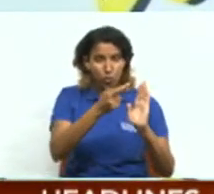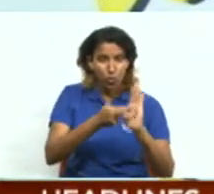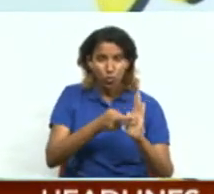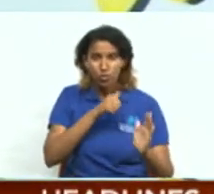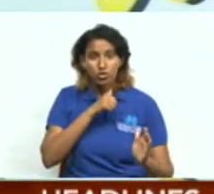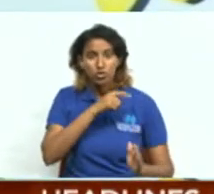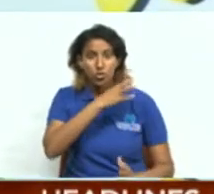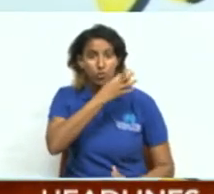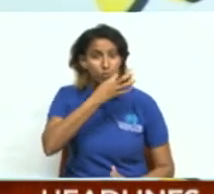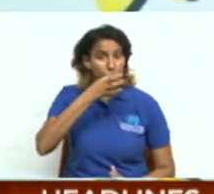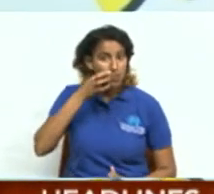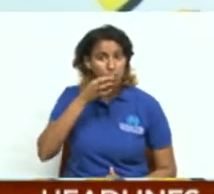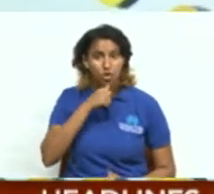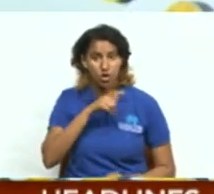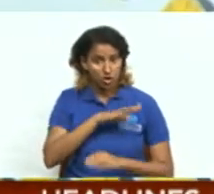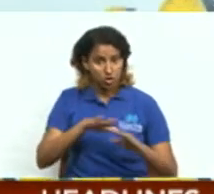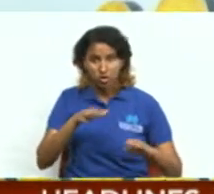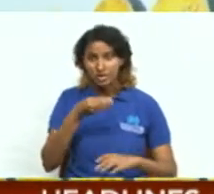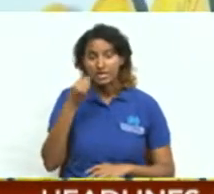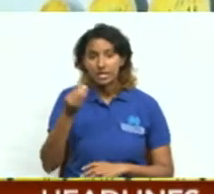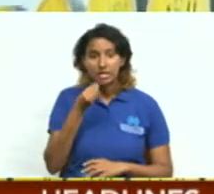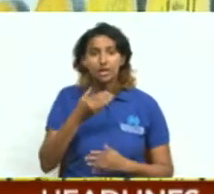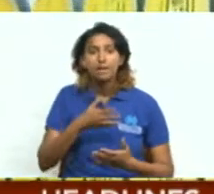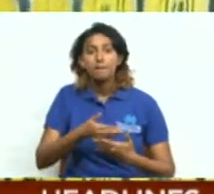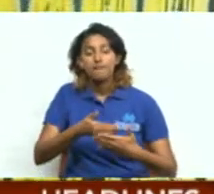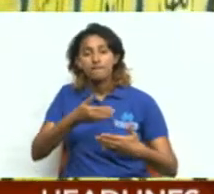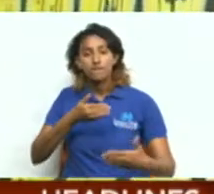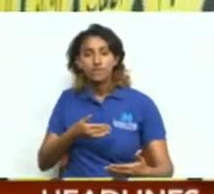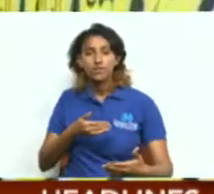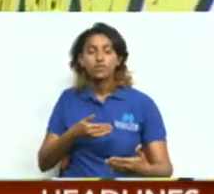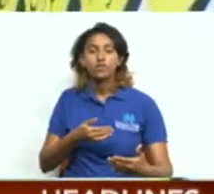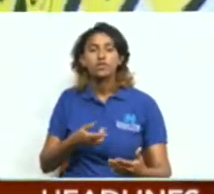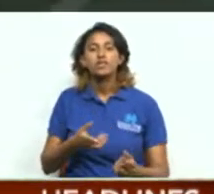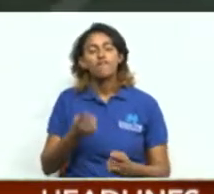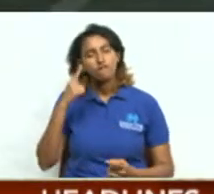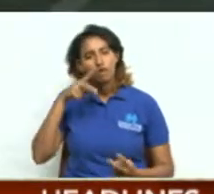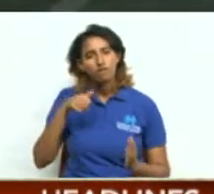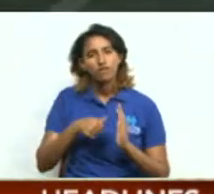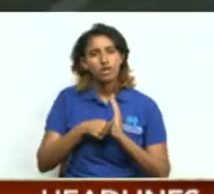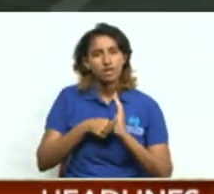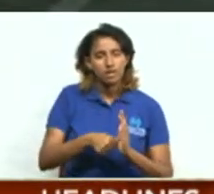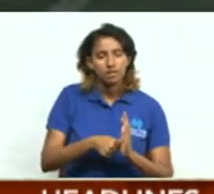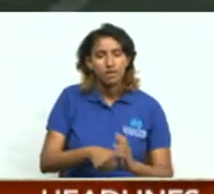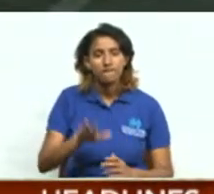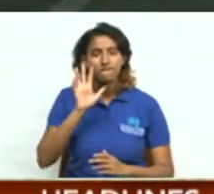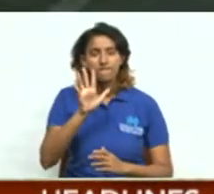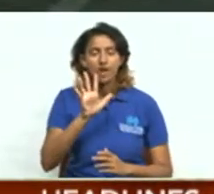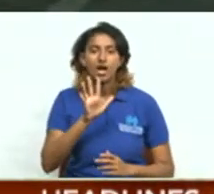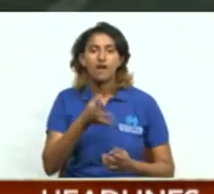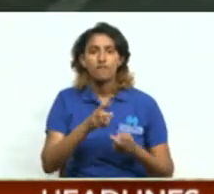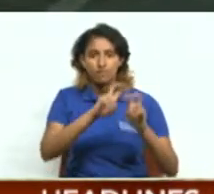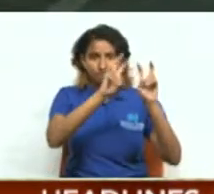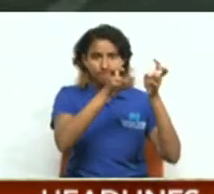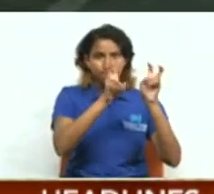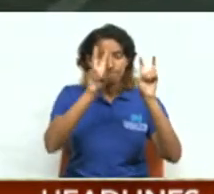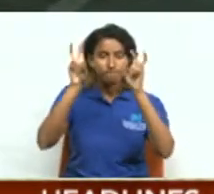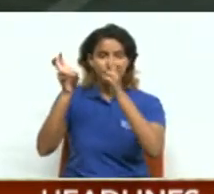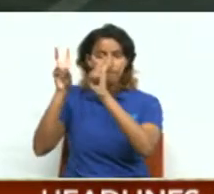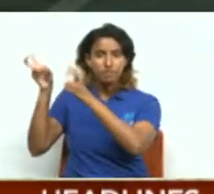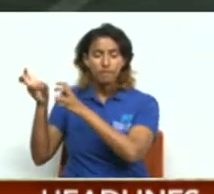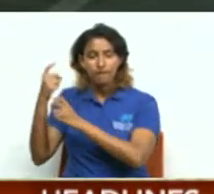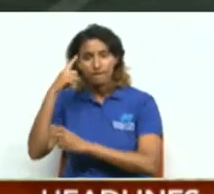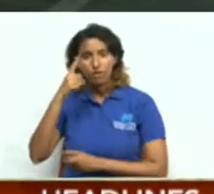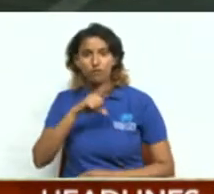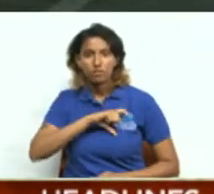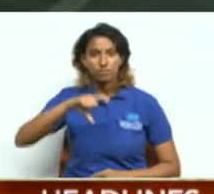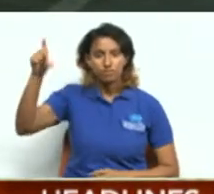Ramadan emphasizes the pivotal importance of the five pillars of Islam. In worshipping God Almighty. So that